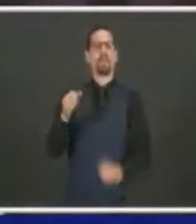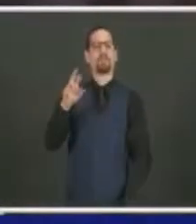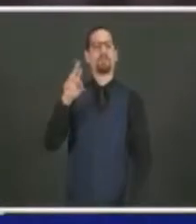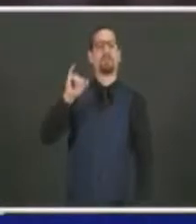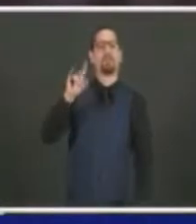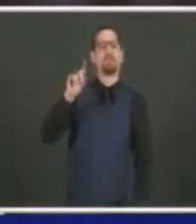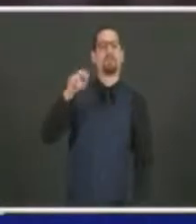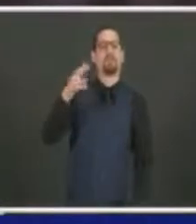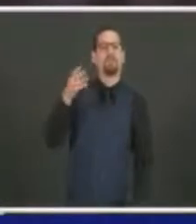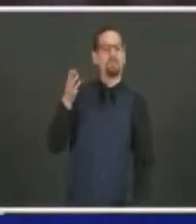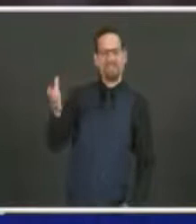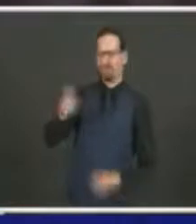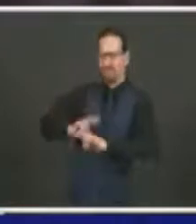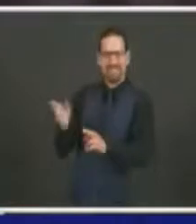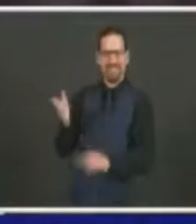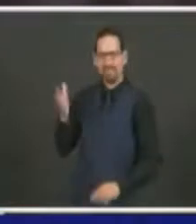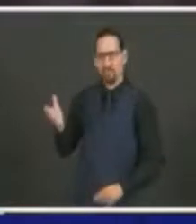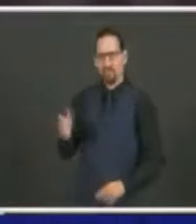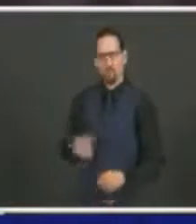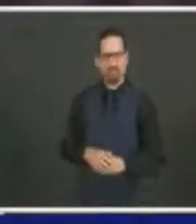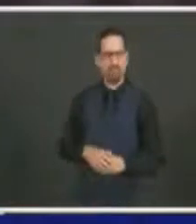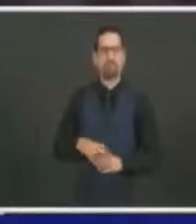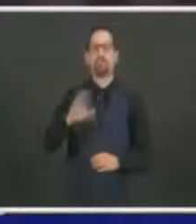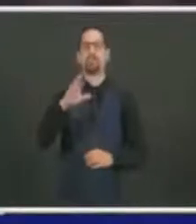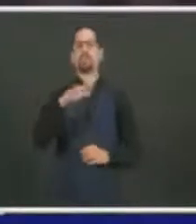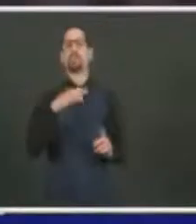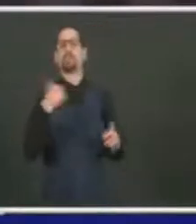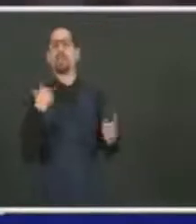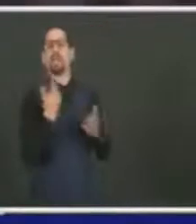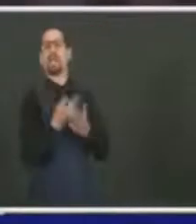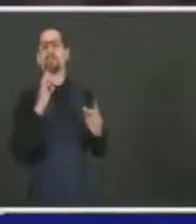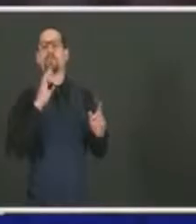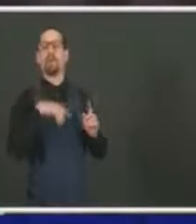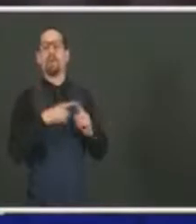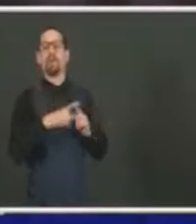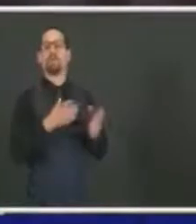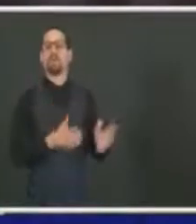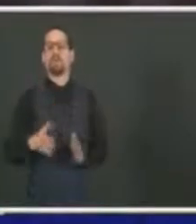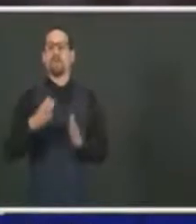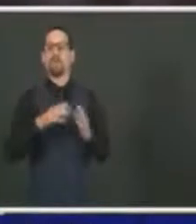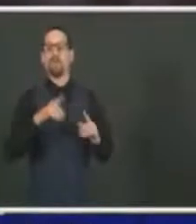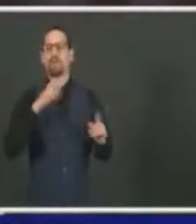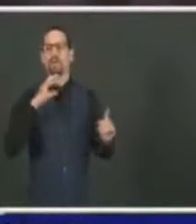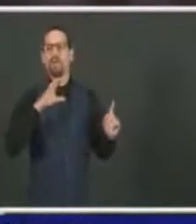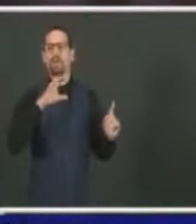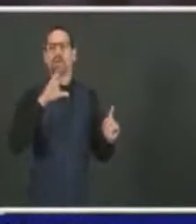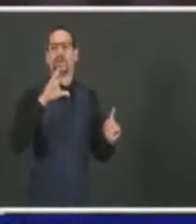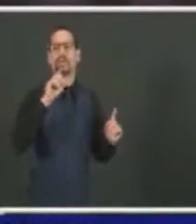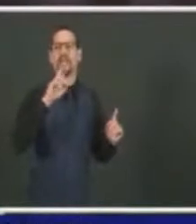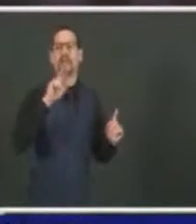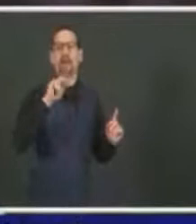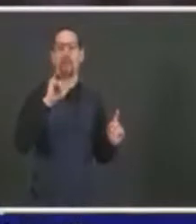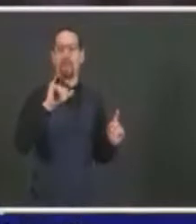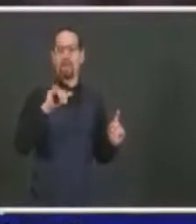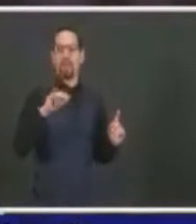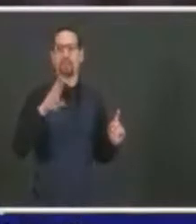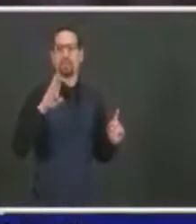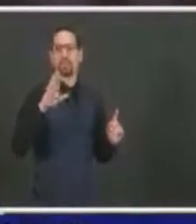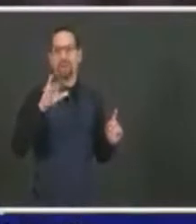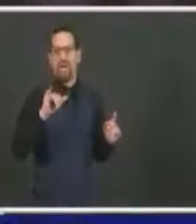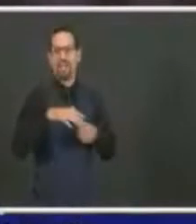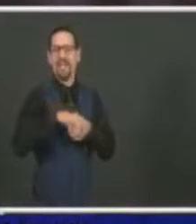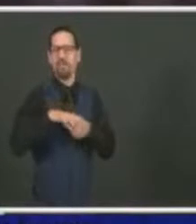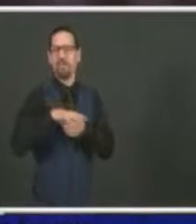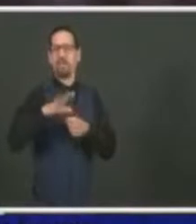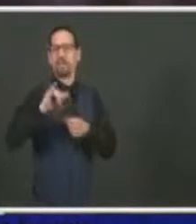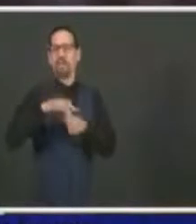you were considering doing a county by county one. Why did you decide? Was that impractical? Or? So a week ago, we were,